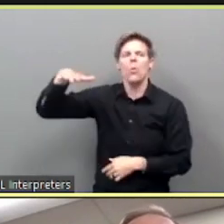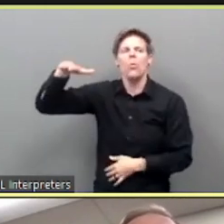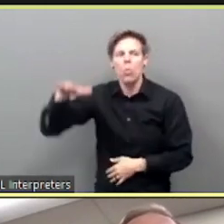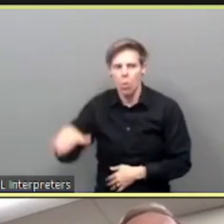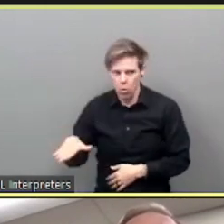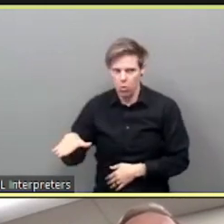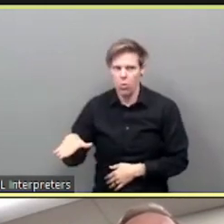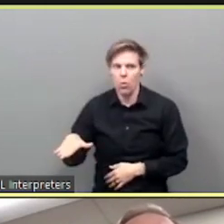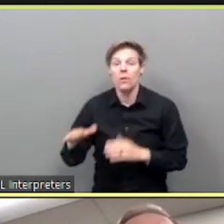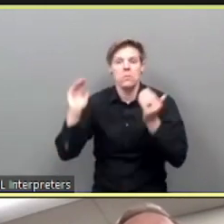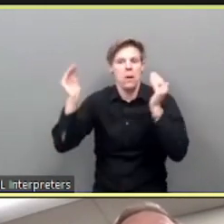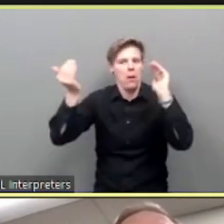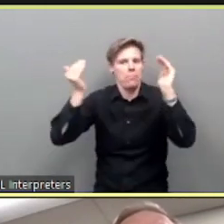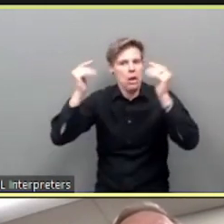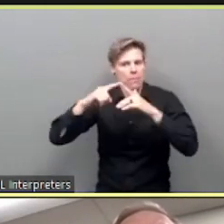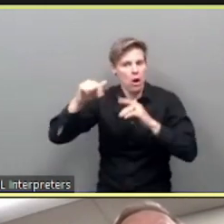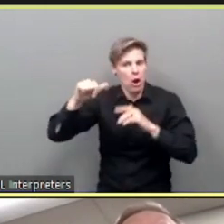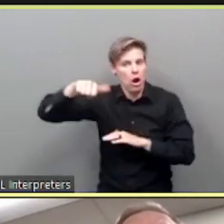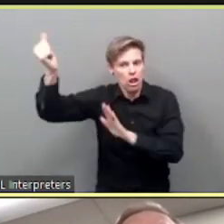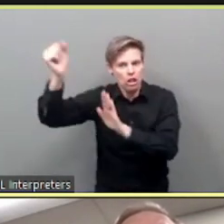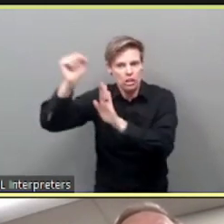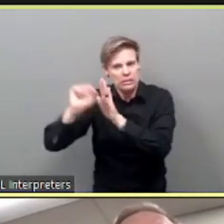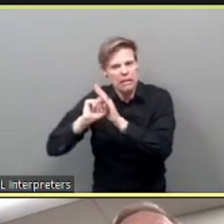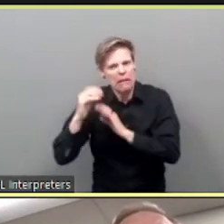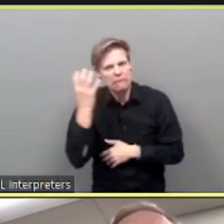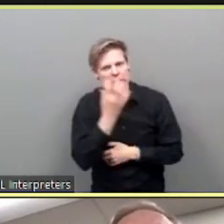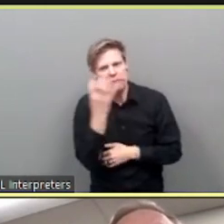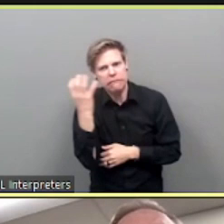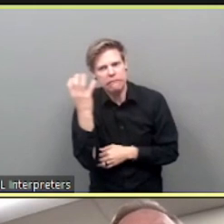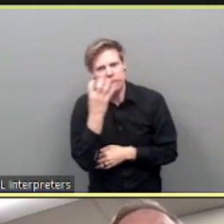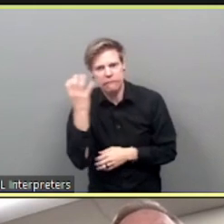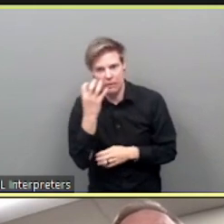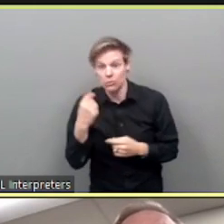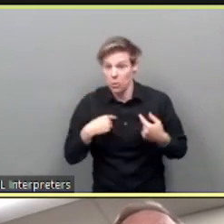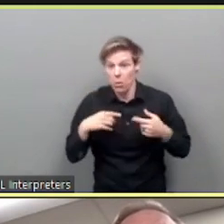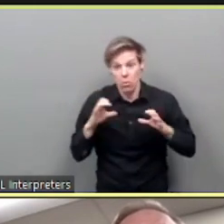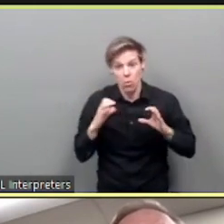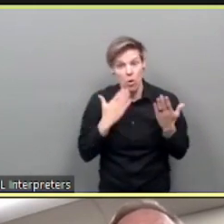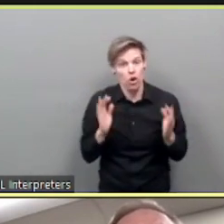states do. And so if you have, New Mexico is